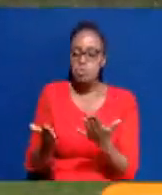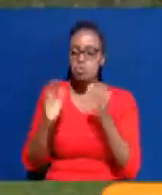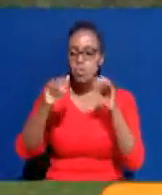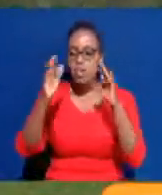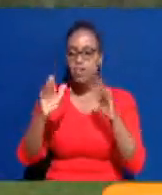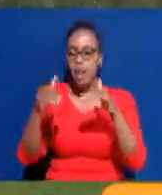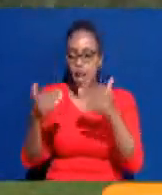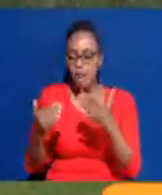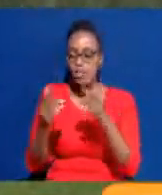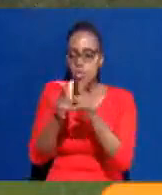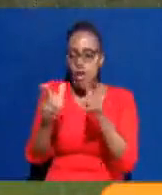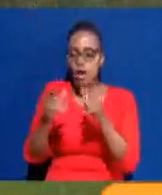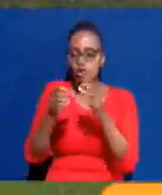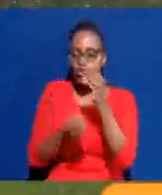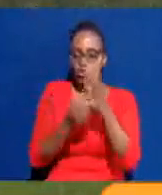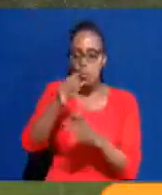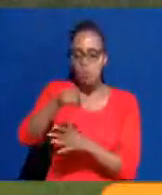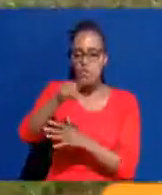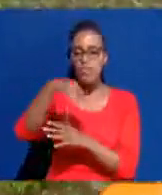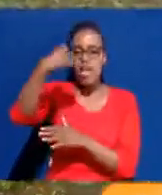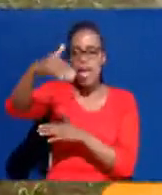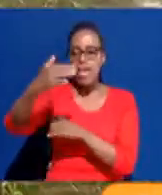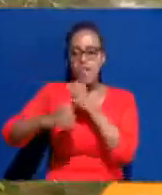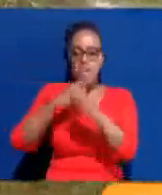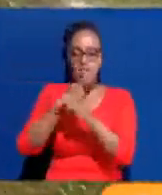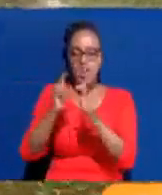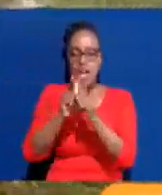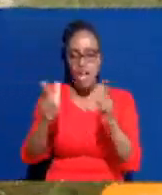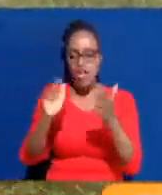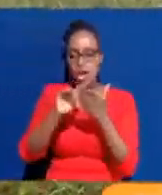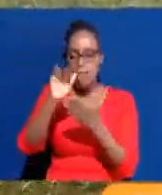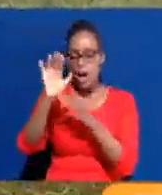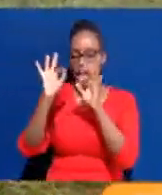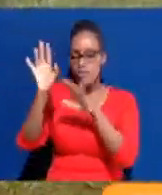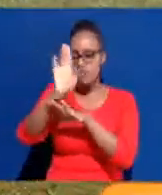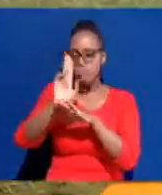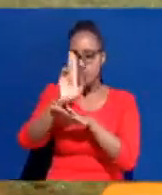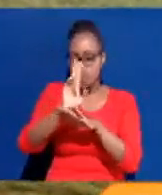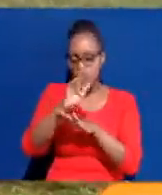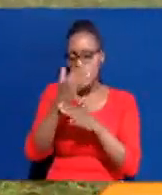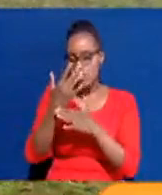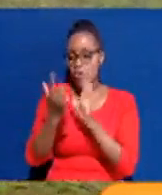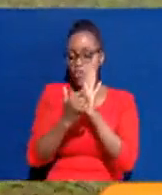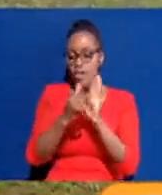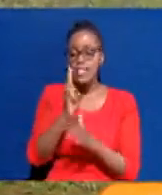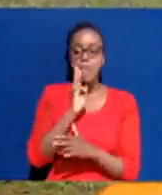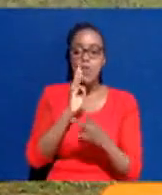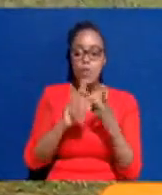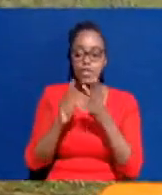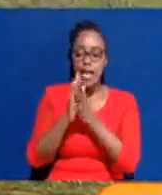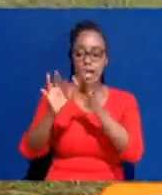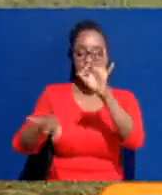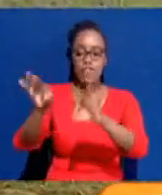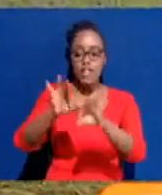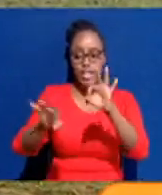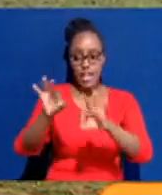by enabling them to grow crops all year round and allowing for a more efficient use of inputs such as water and